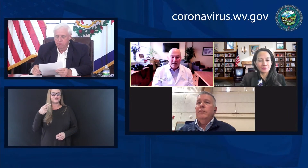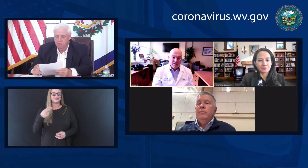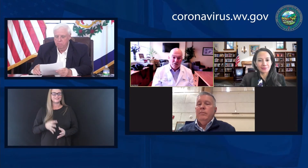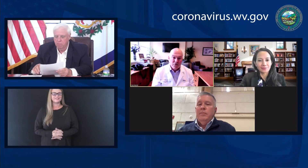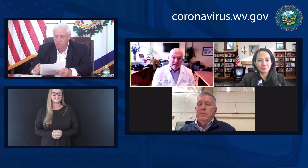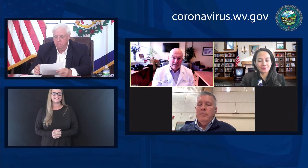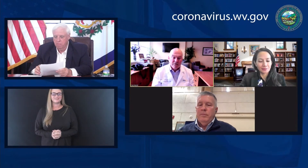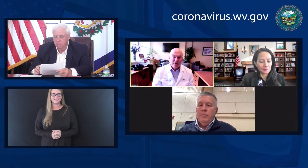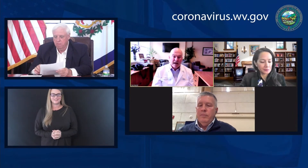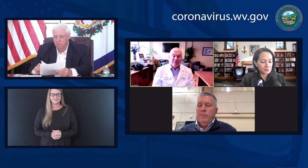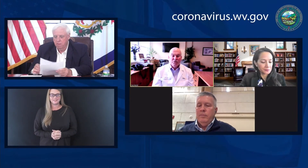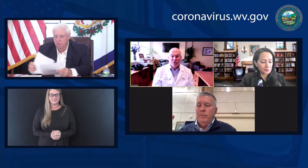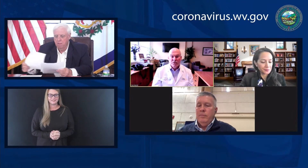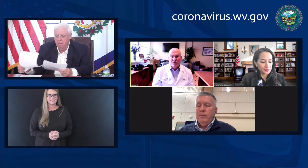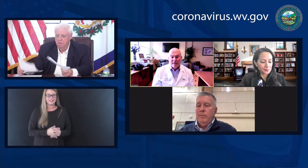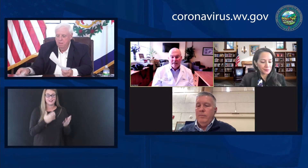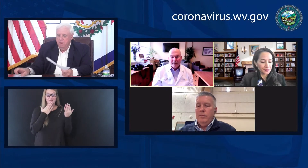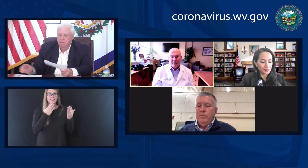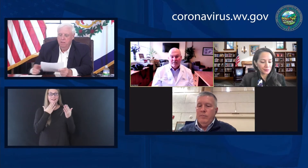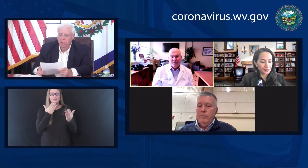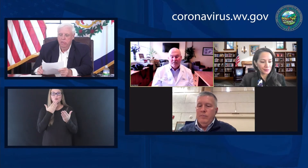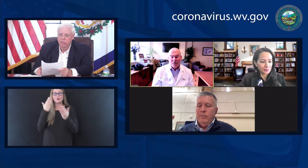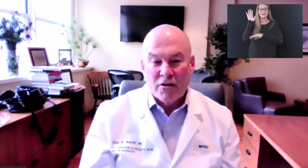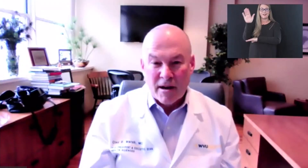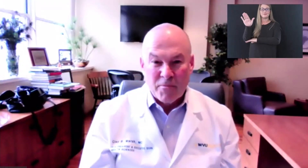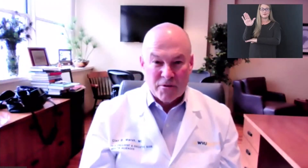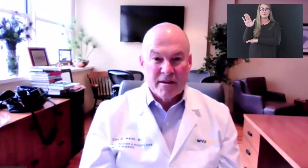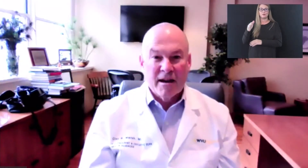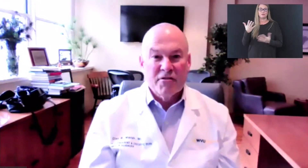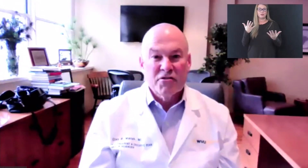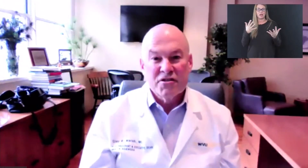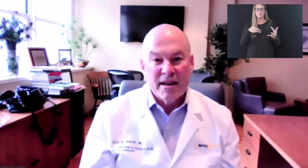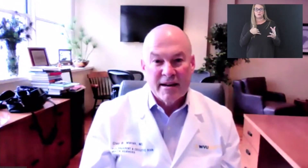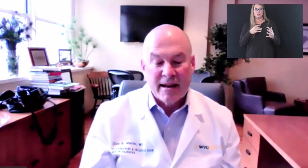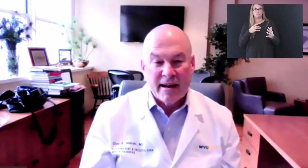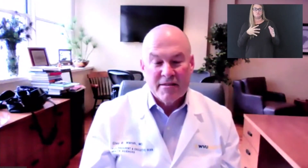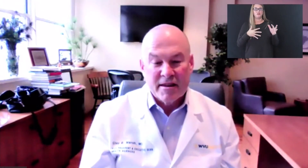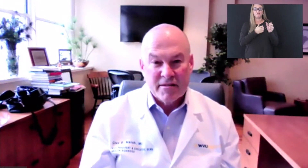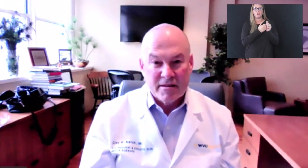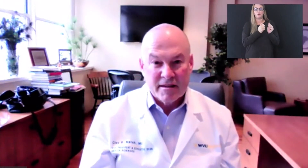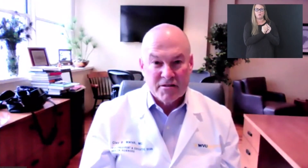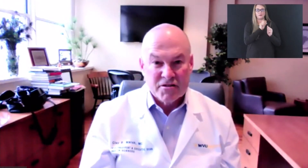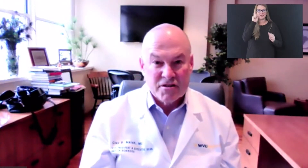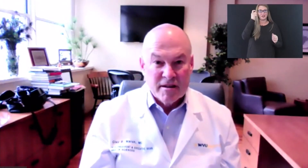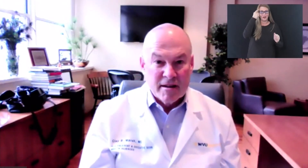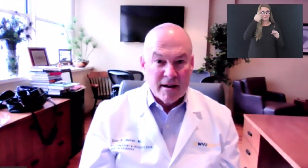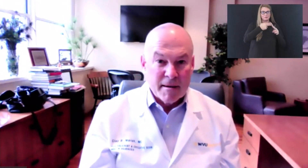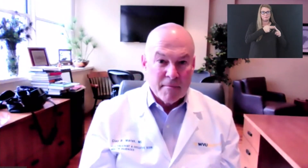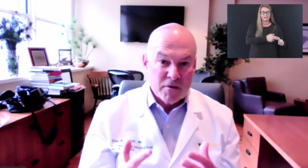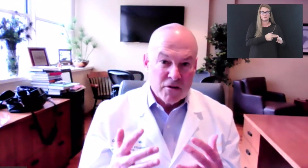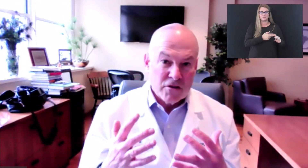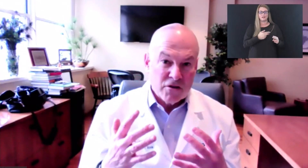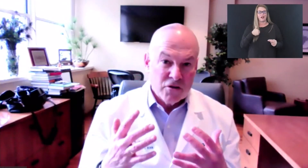Well, thank you and good afternoon. Following up what the governor said, I think that this